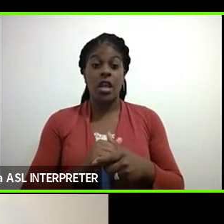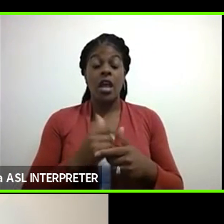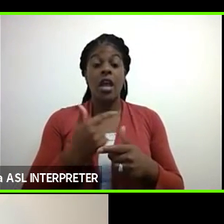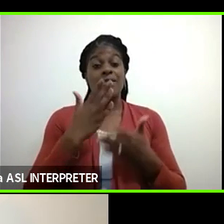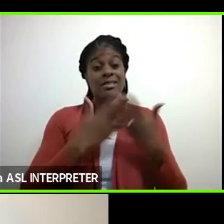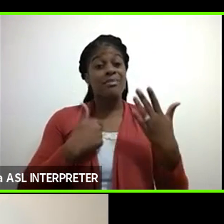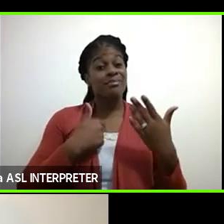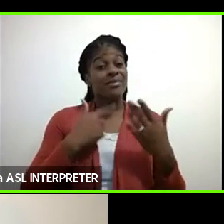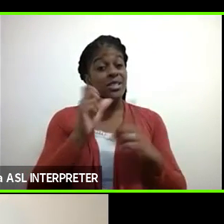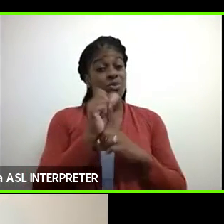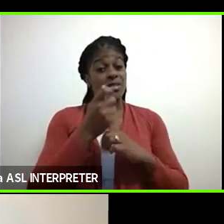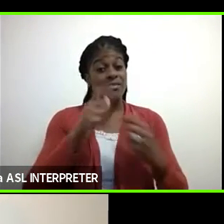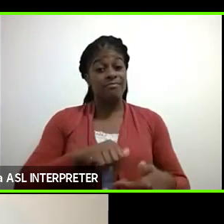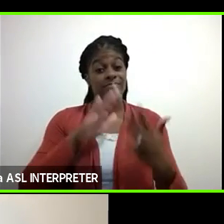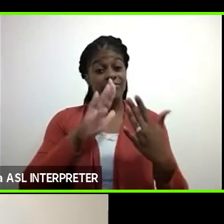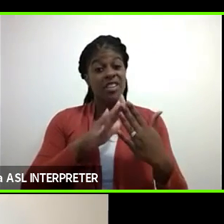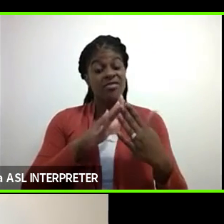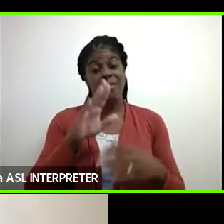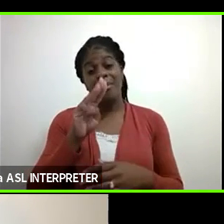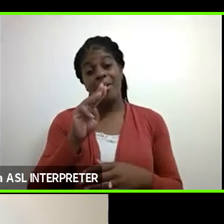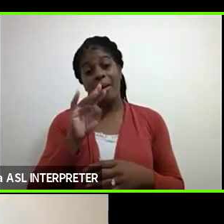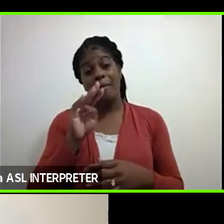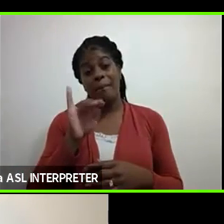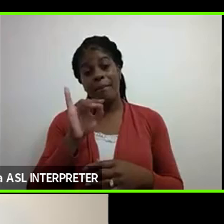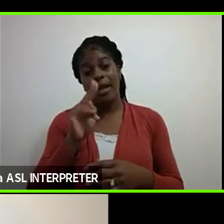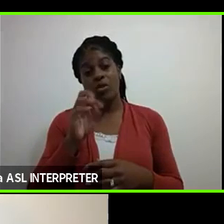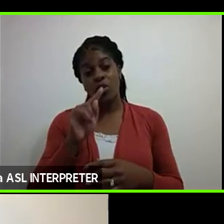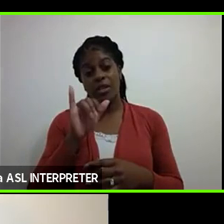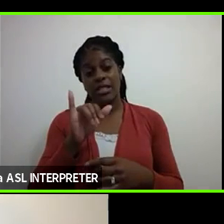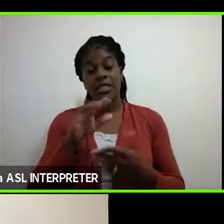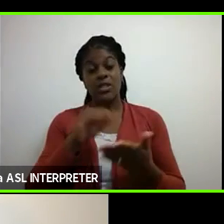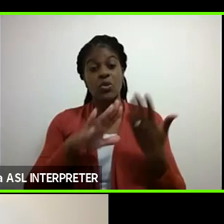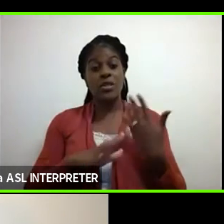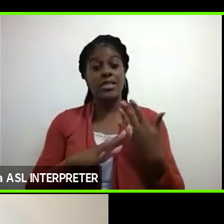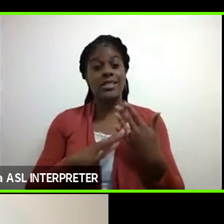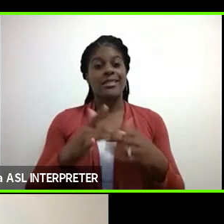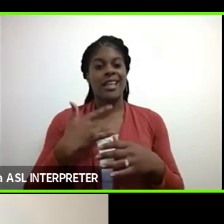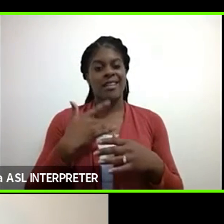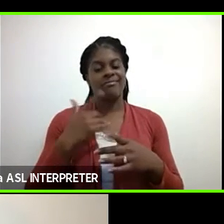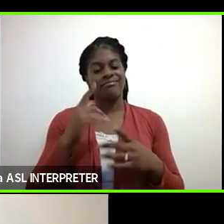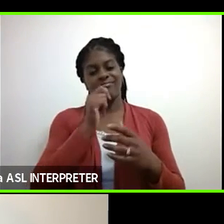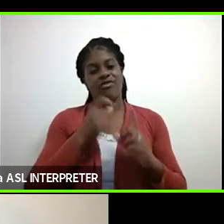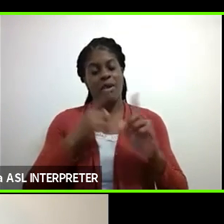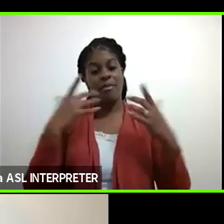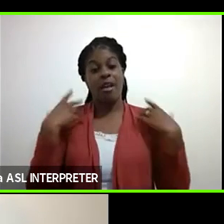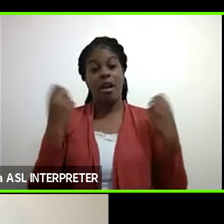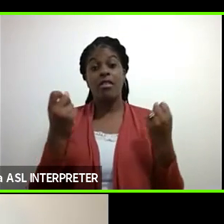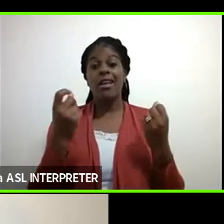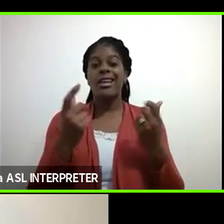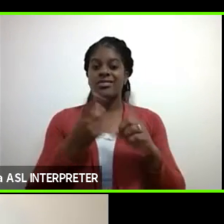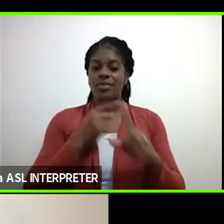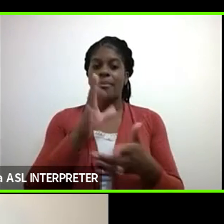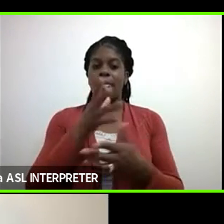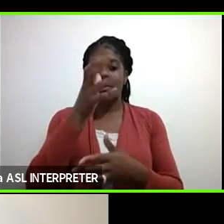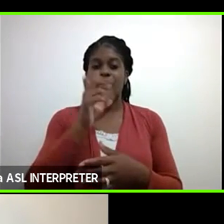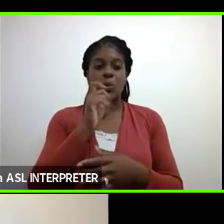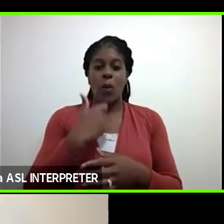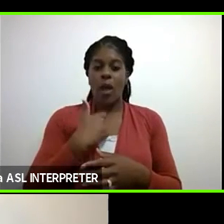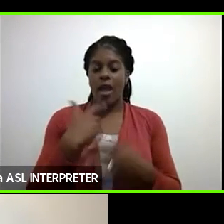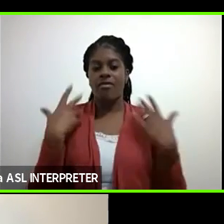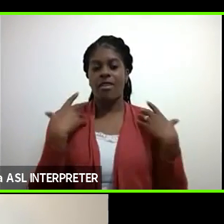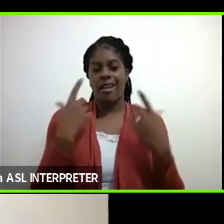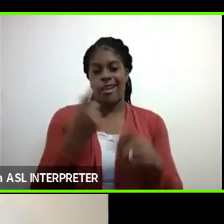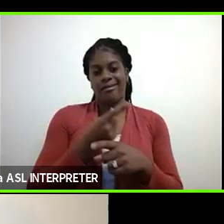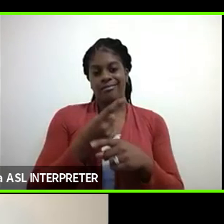minority students who suffer from mental health issues often stem from parents who don't have adequate health insurance or financial means to